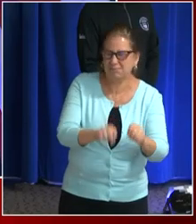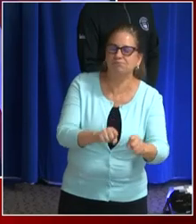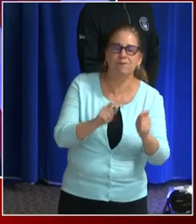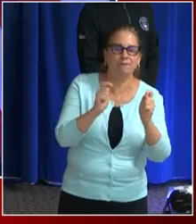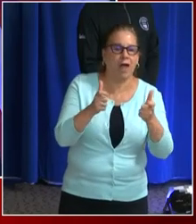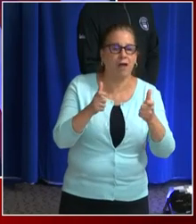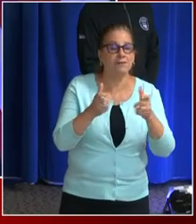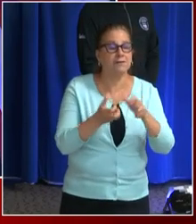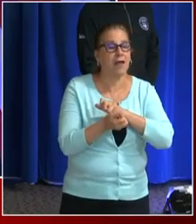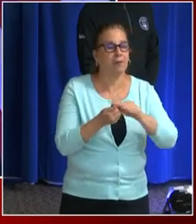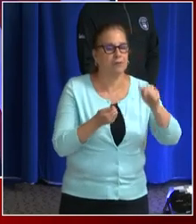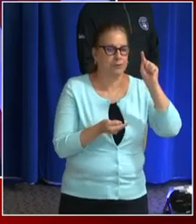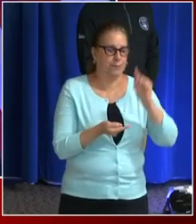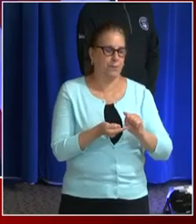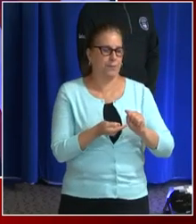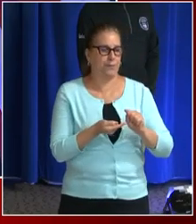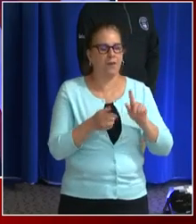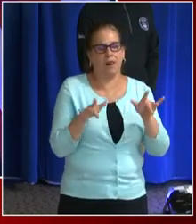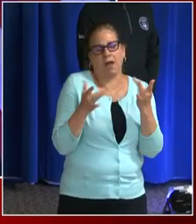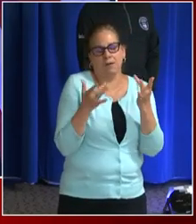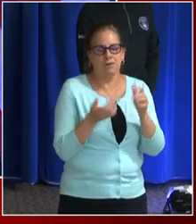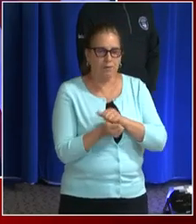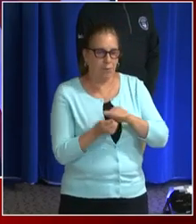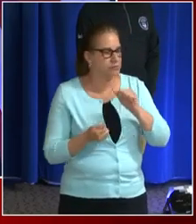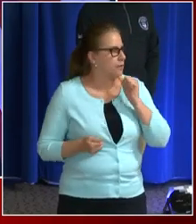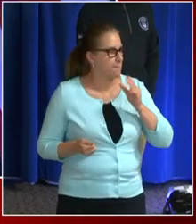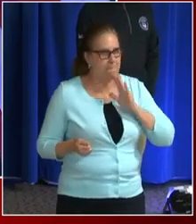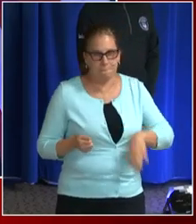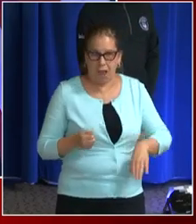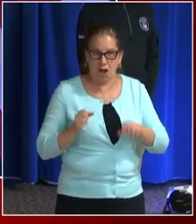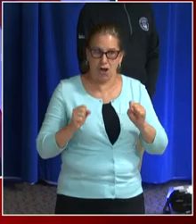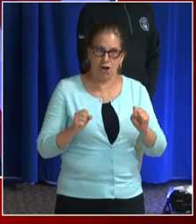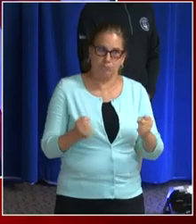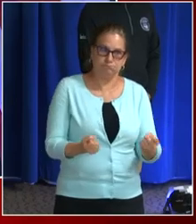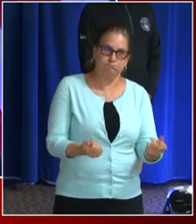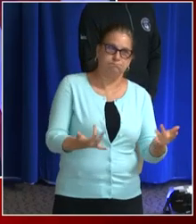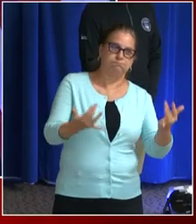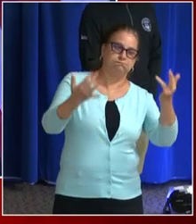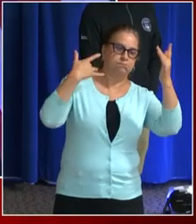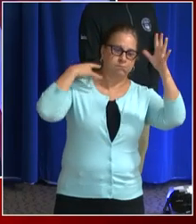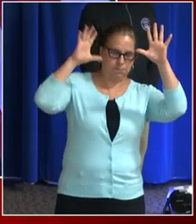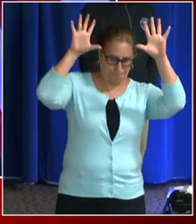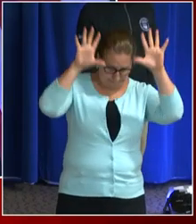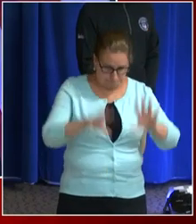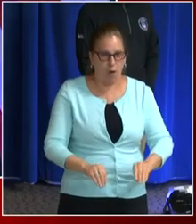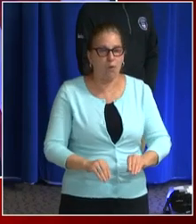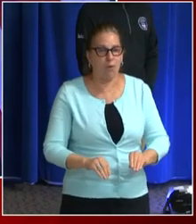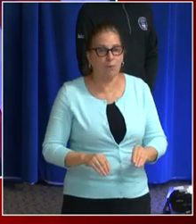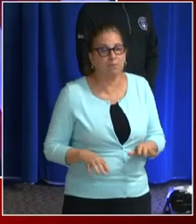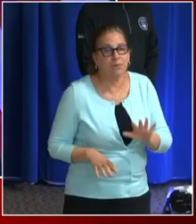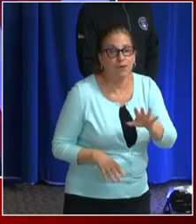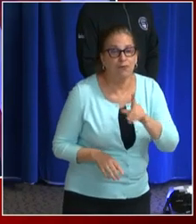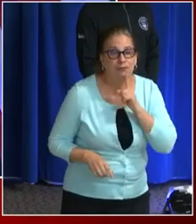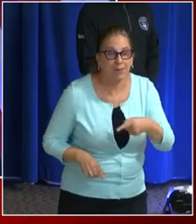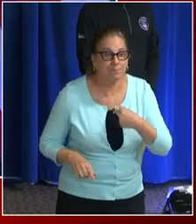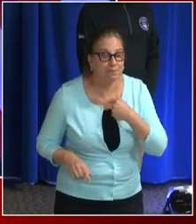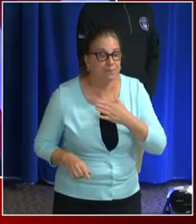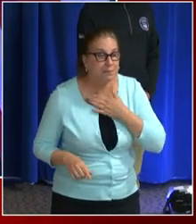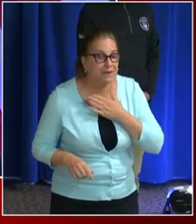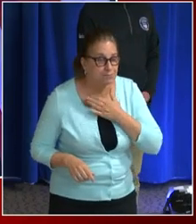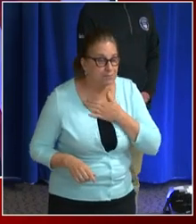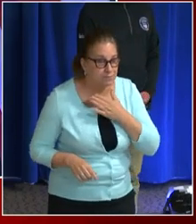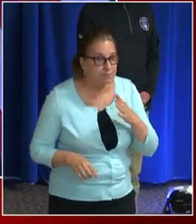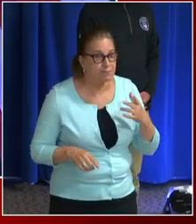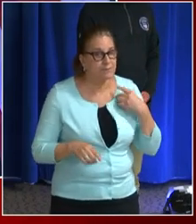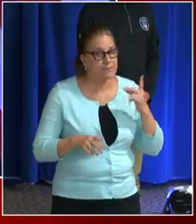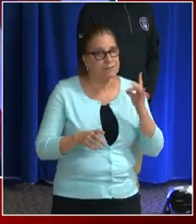outside of the main sanctuary of the church. So we're happy that happened. We don't want to see